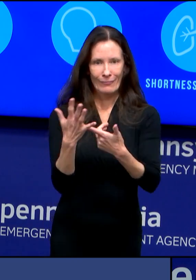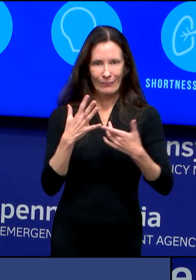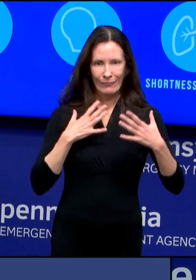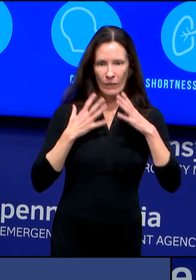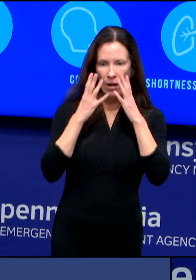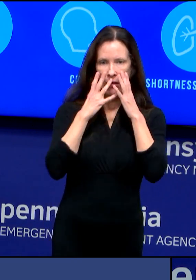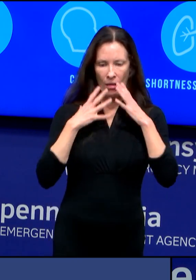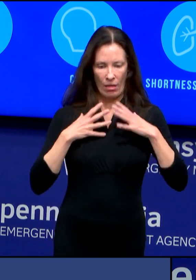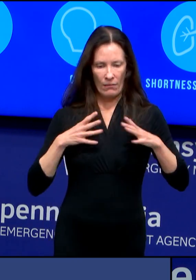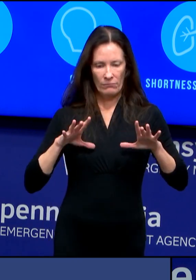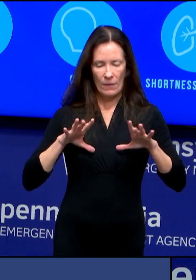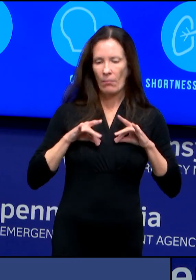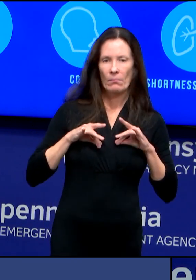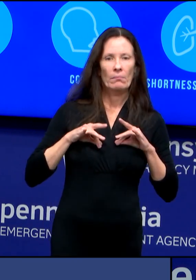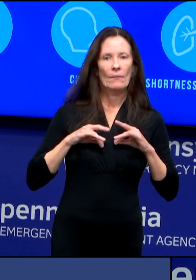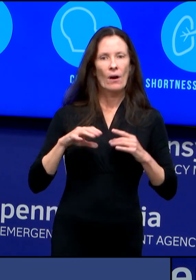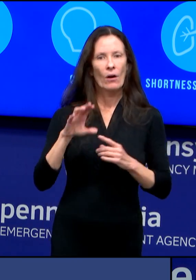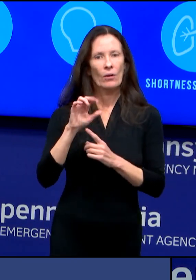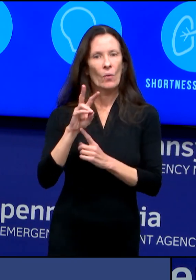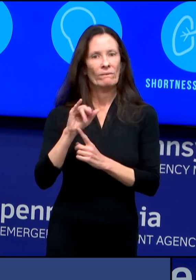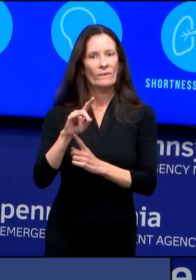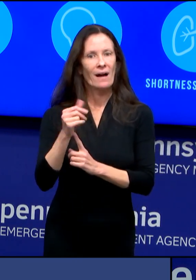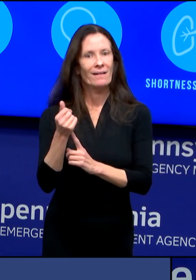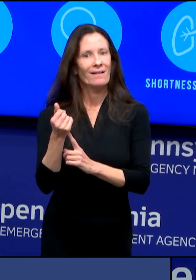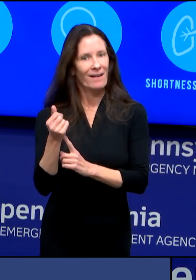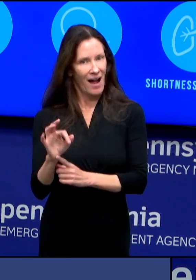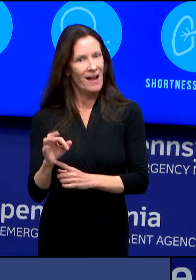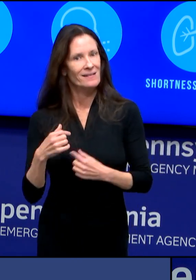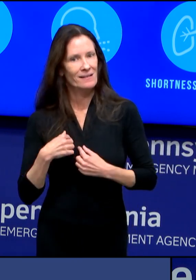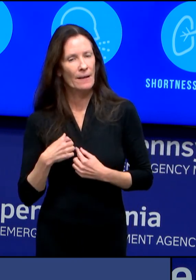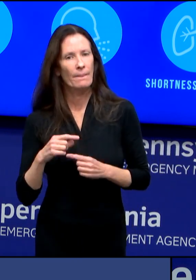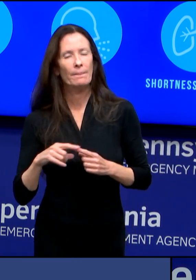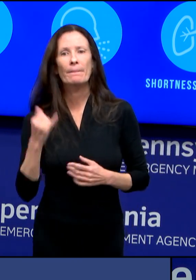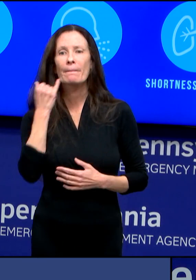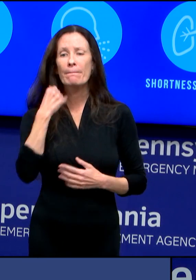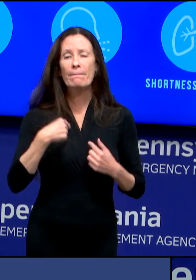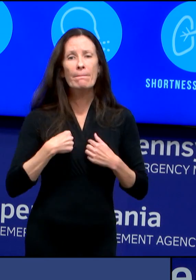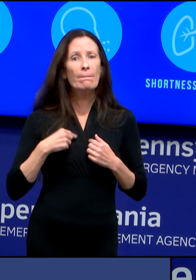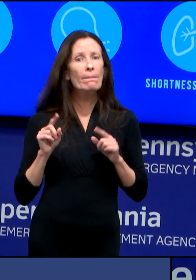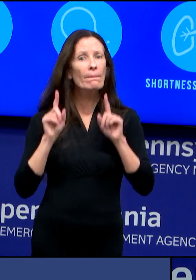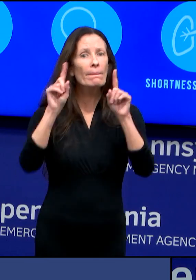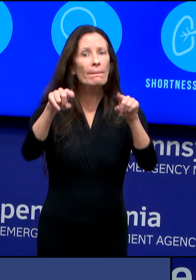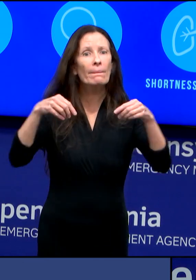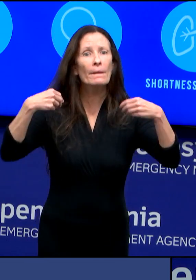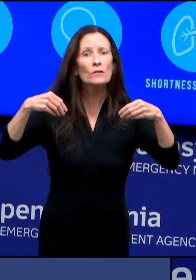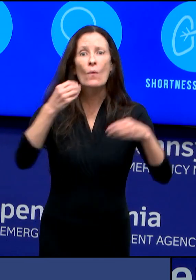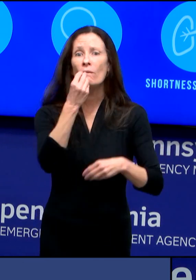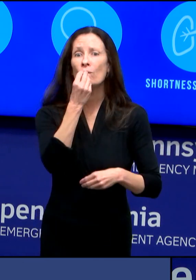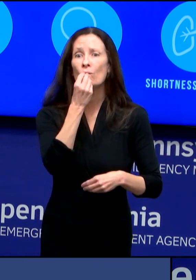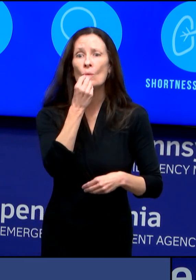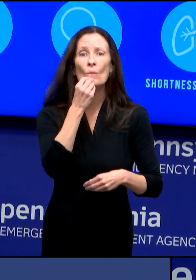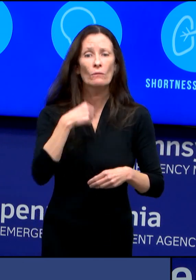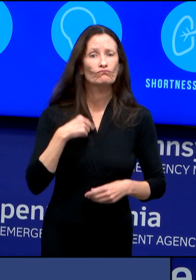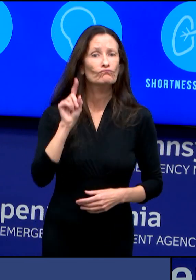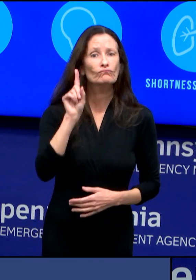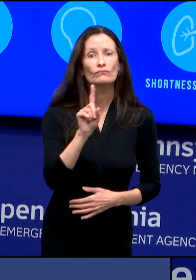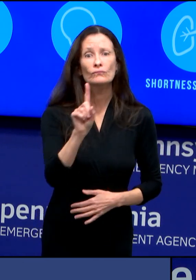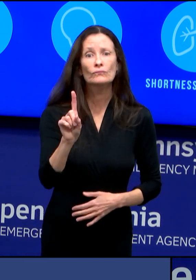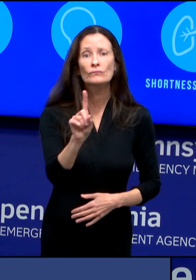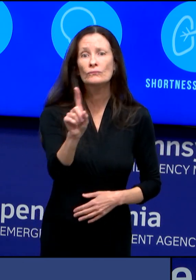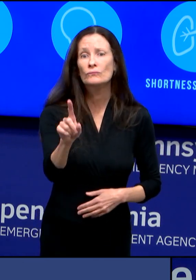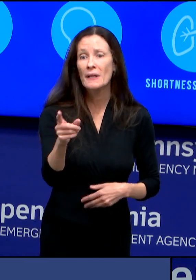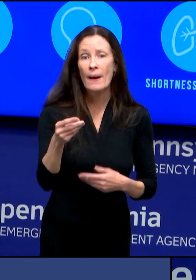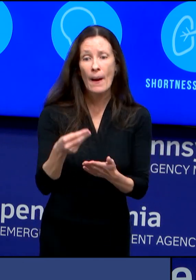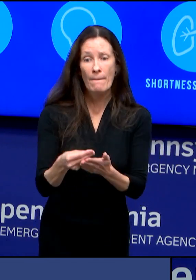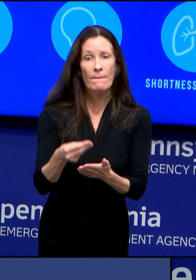so if you go out to the store, or you go out to for groceries, or you go out to to get gas, or you go